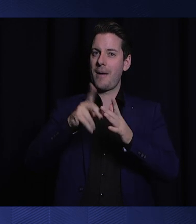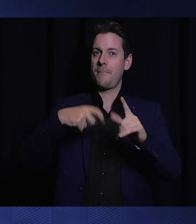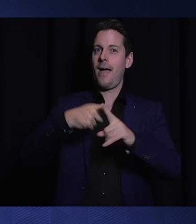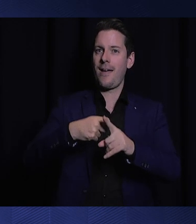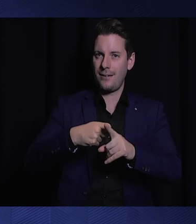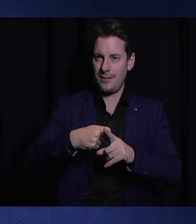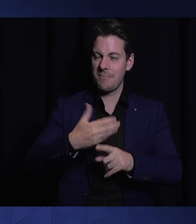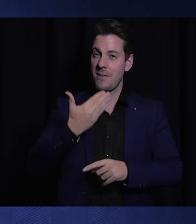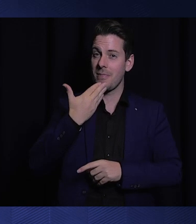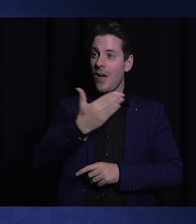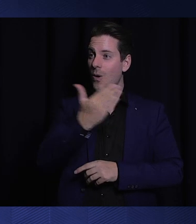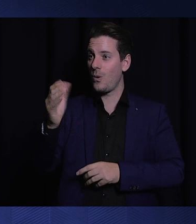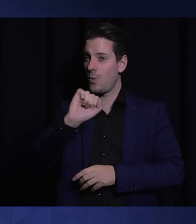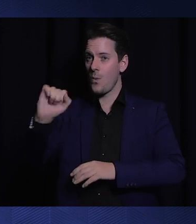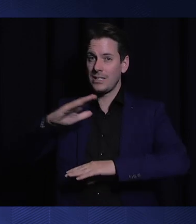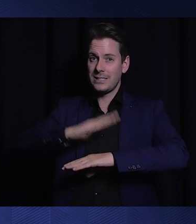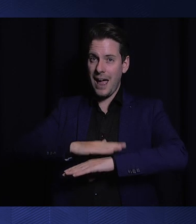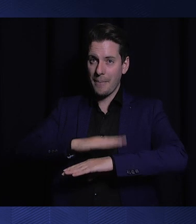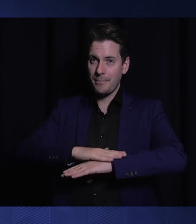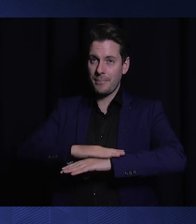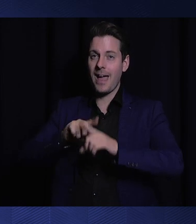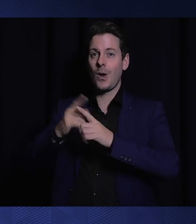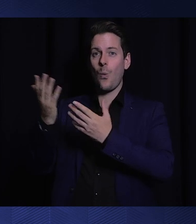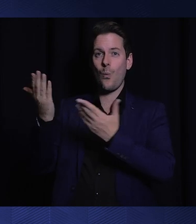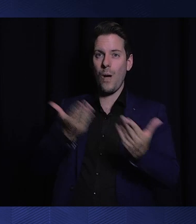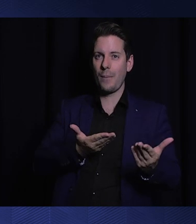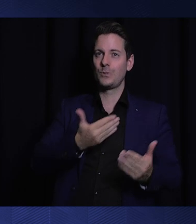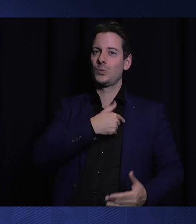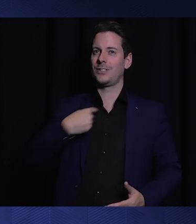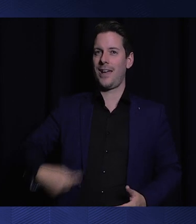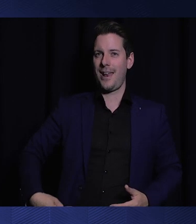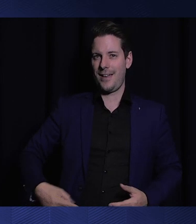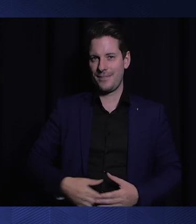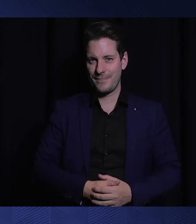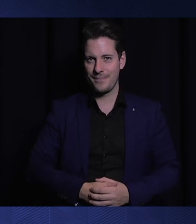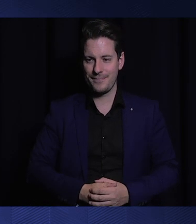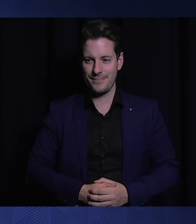time and welcome to China. Thank you.